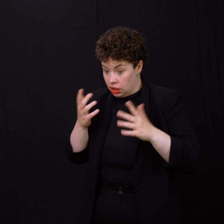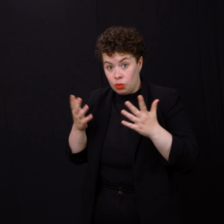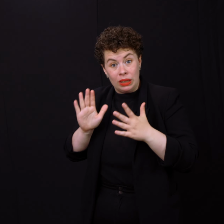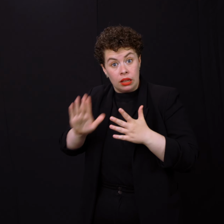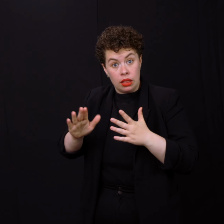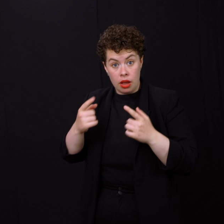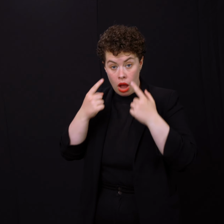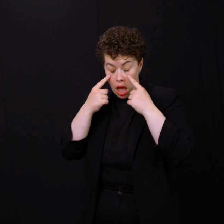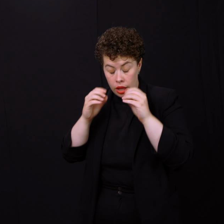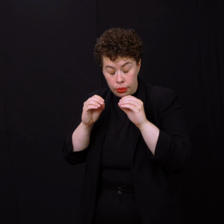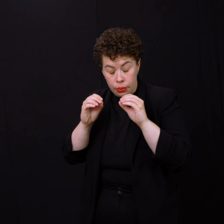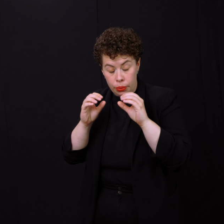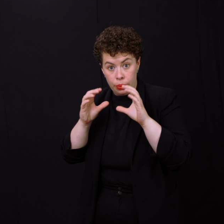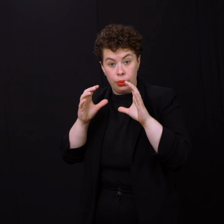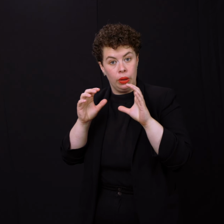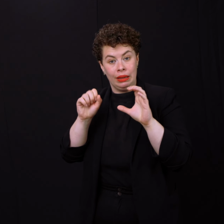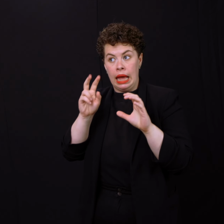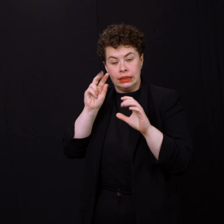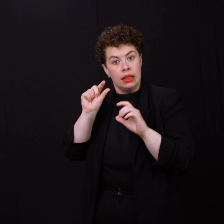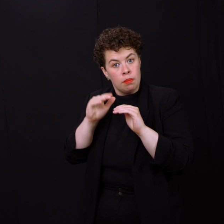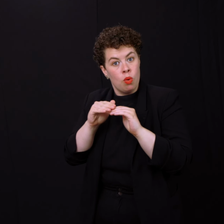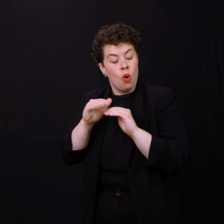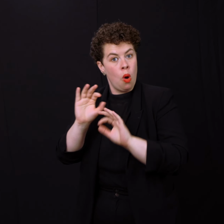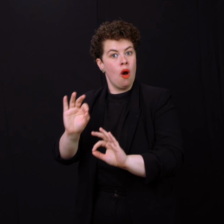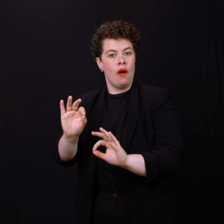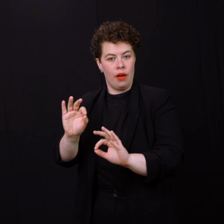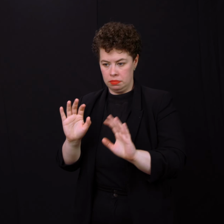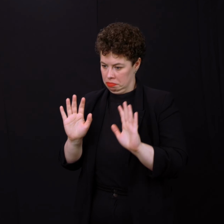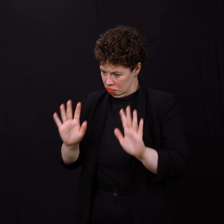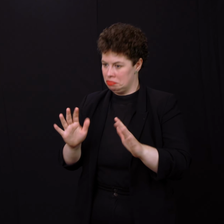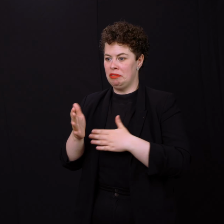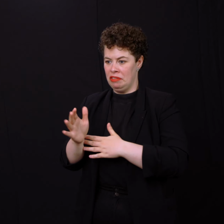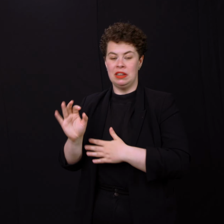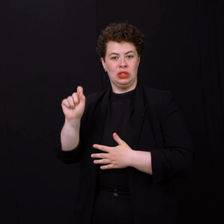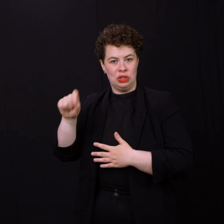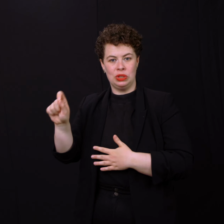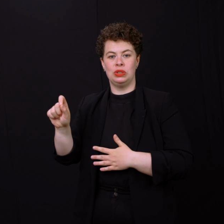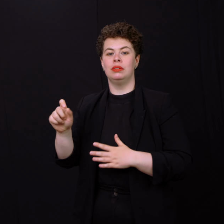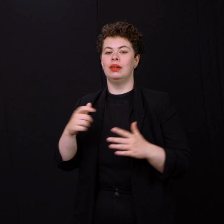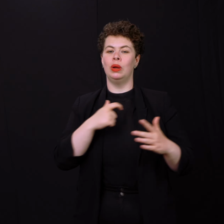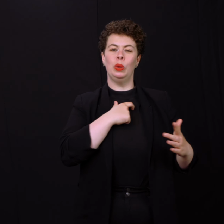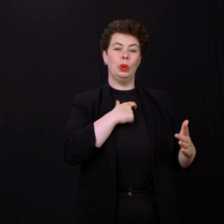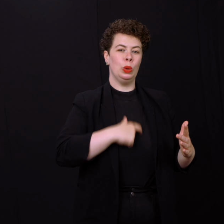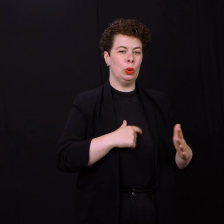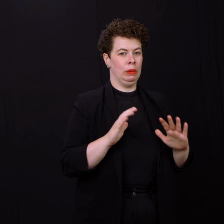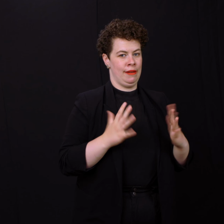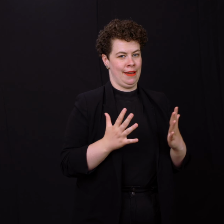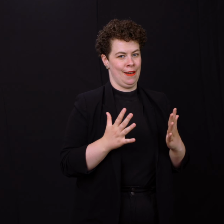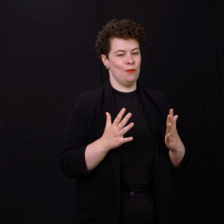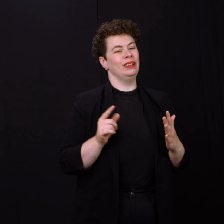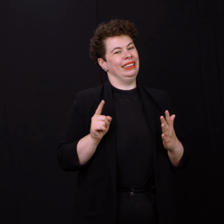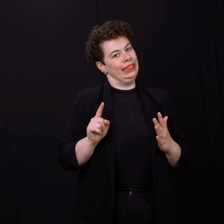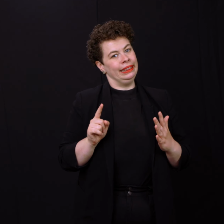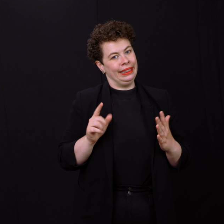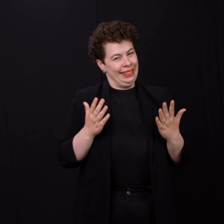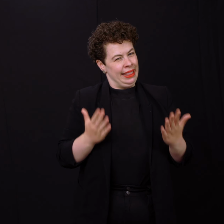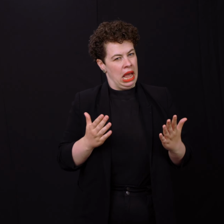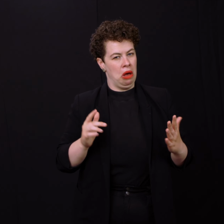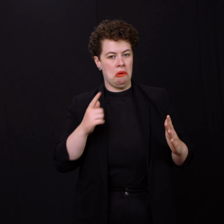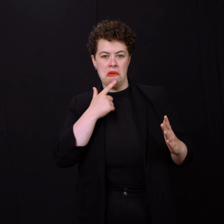disease models. But how do we then translate that to our patients? So this is the next stage of our